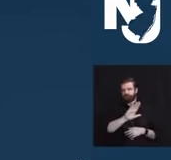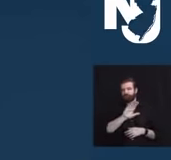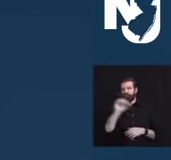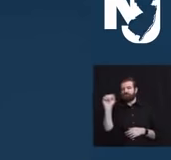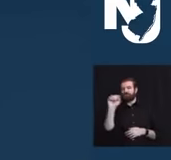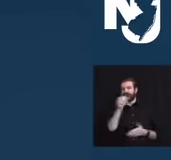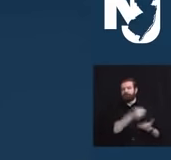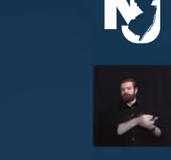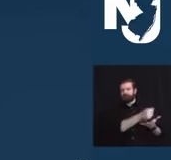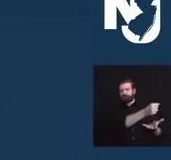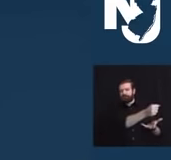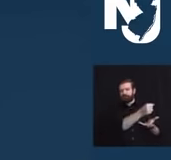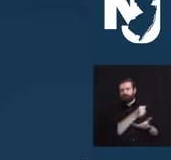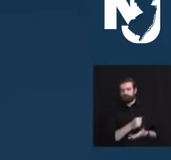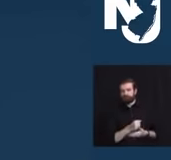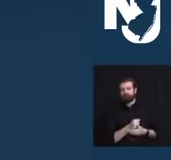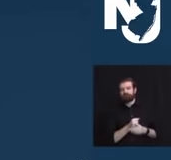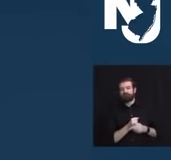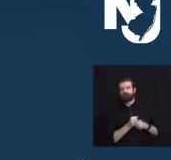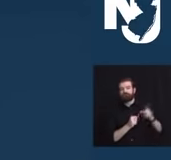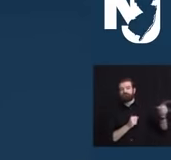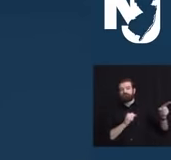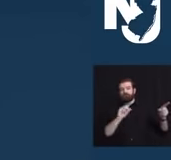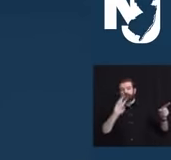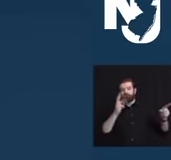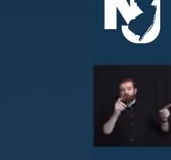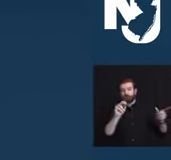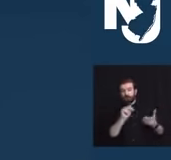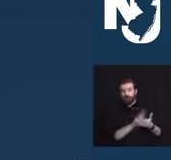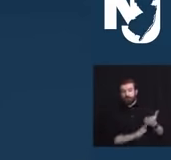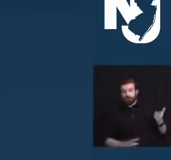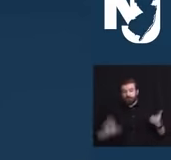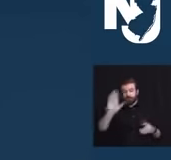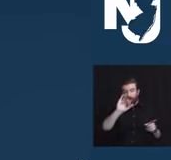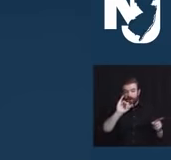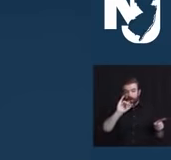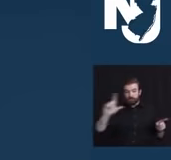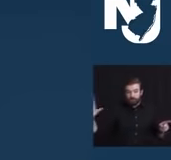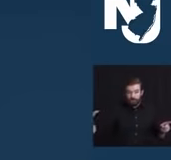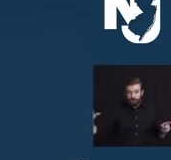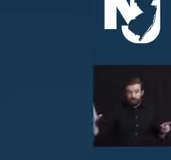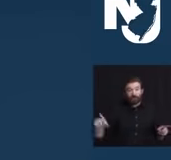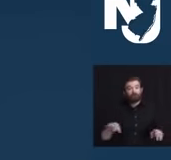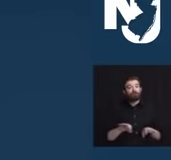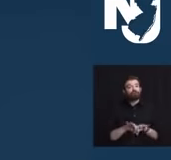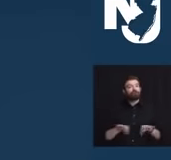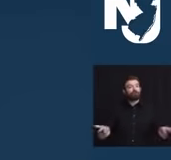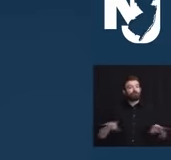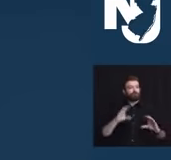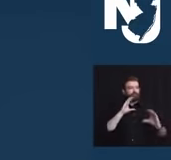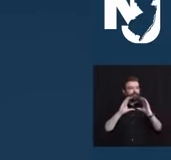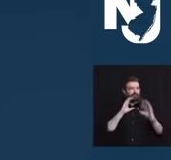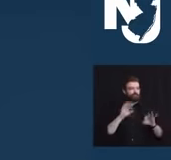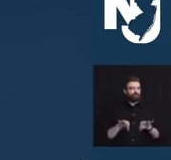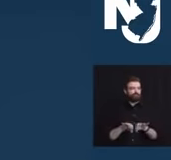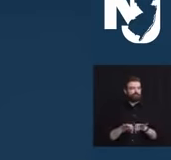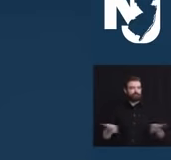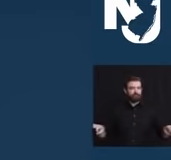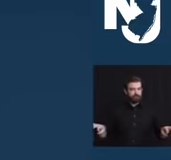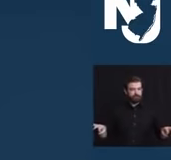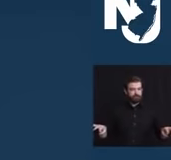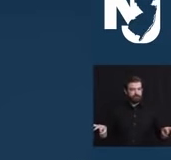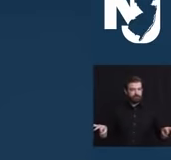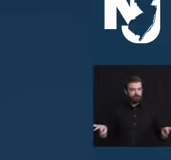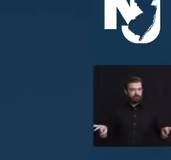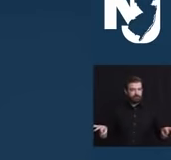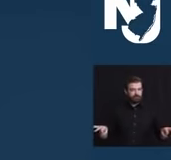he earned a degree in communications. Never one to be pigeonholed throughout his career, he would tend rides at Disney